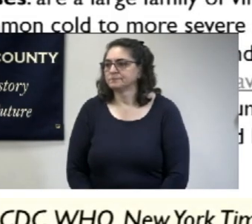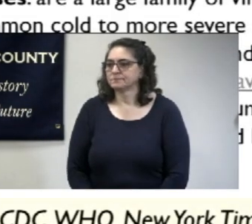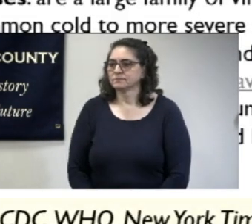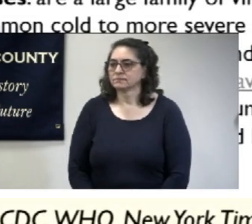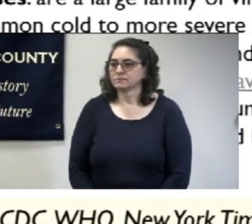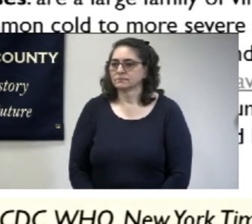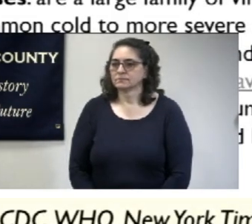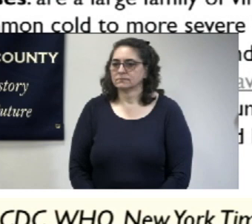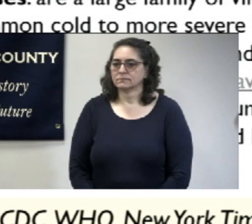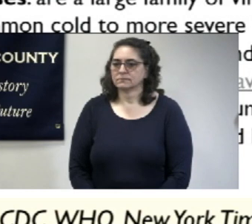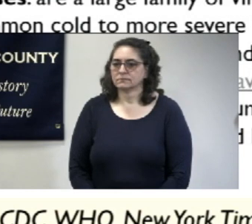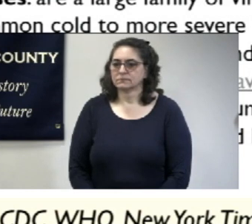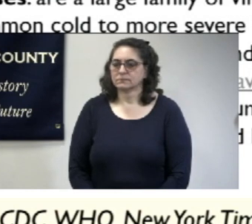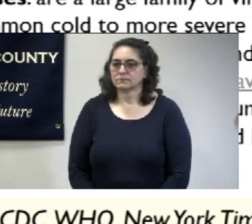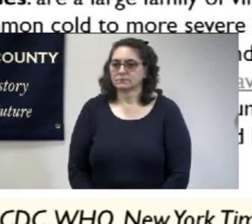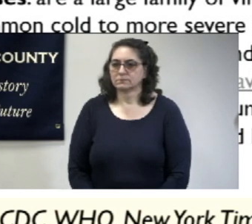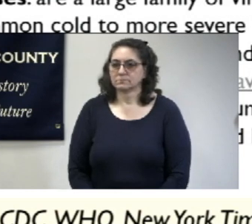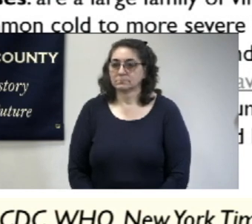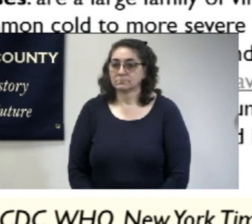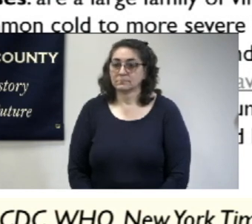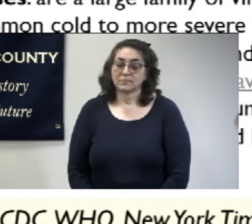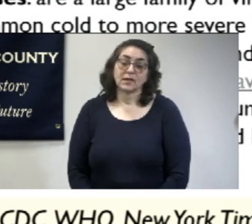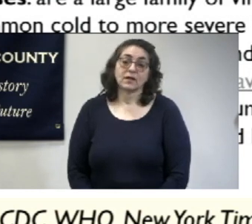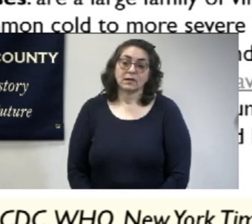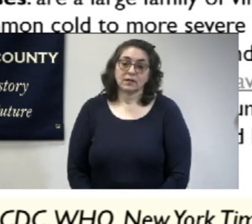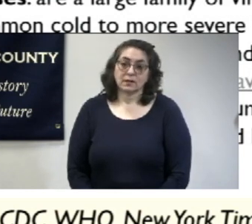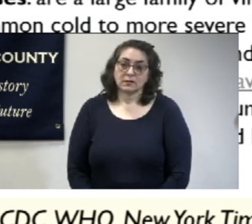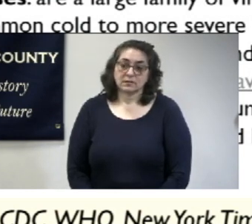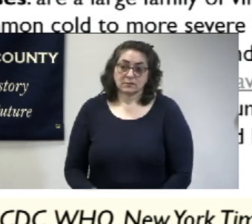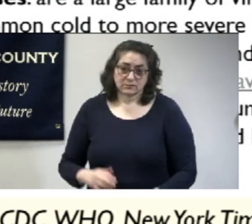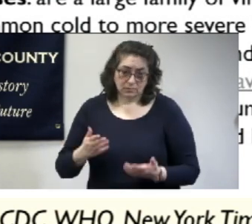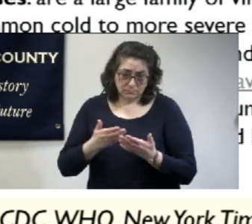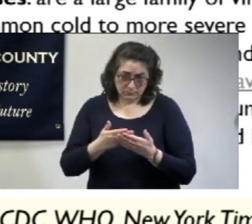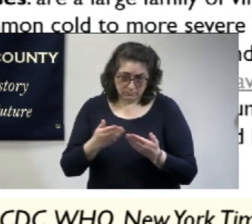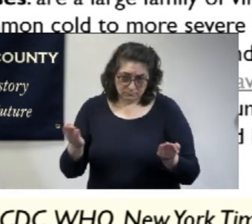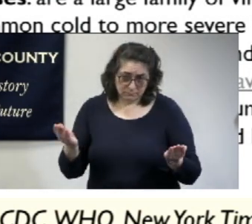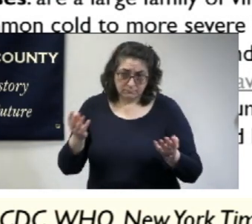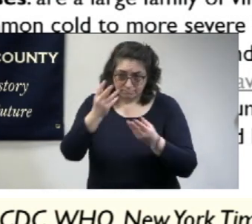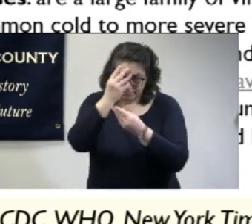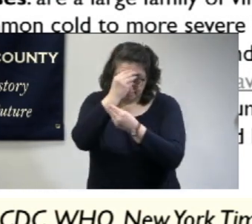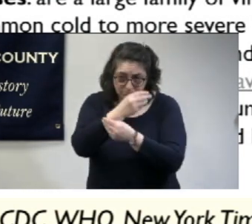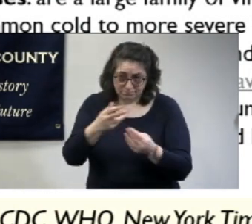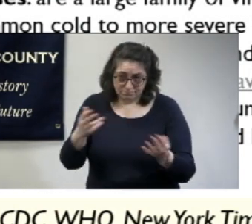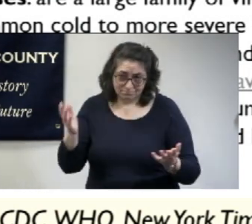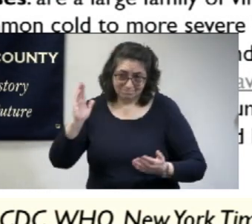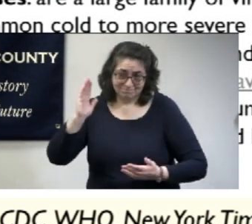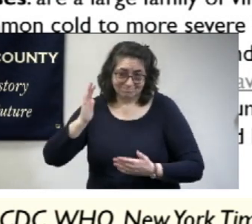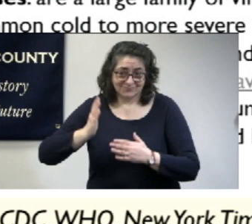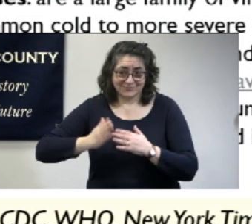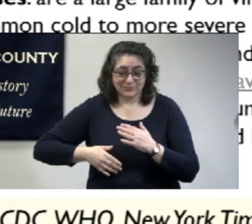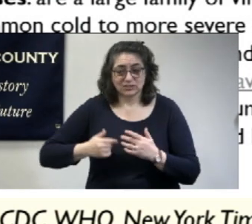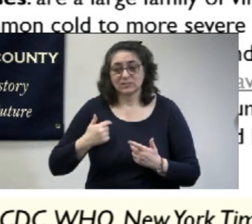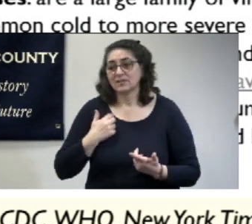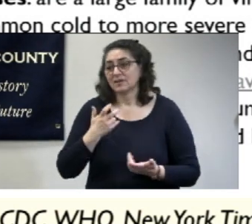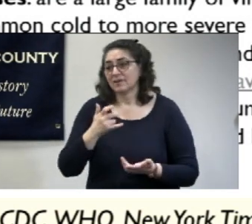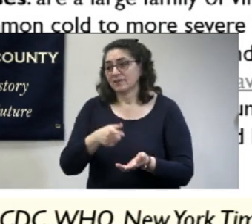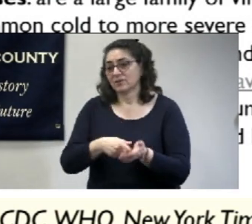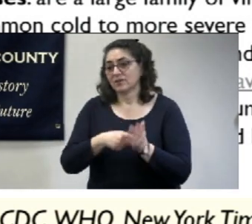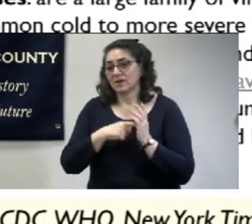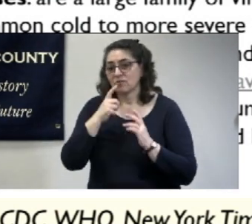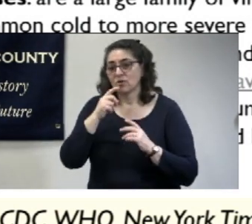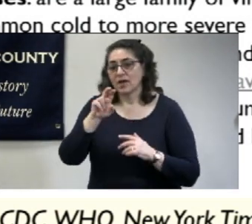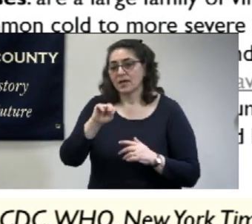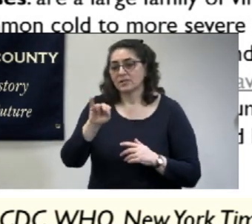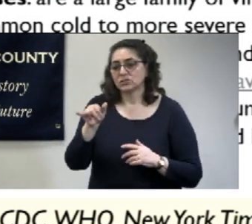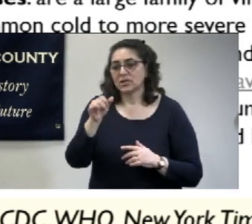All right. So that's the end of the pieces that we wanted to bring to your attention for today, and it's required on the NJSA,